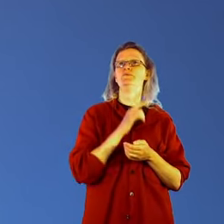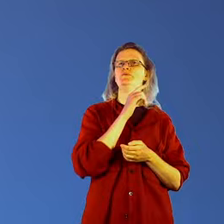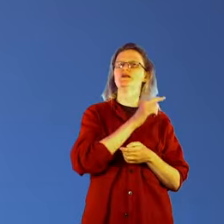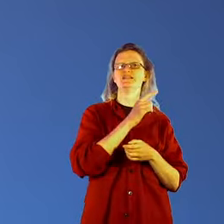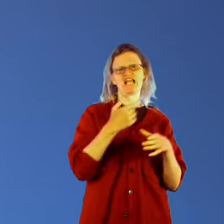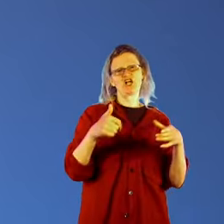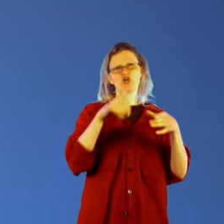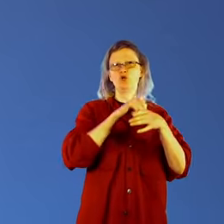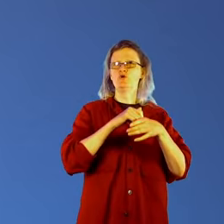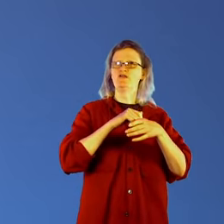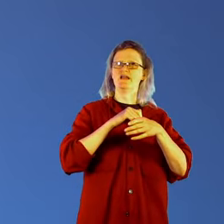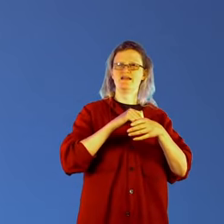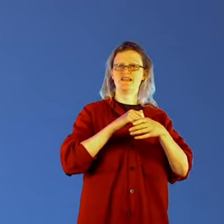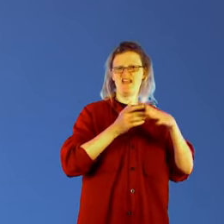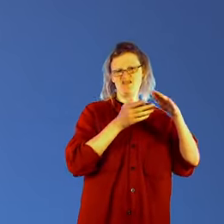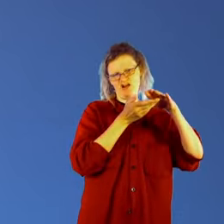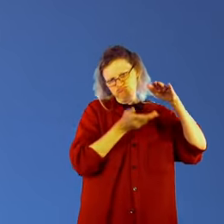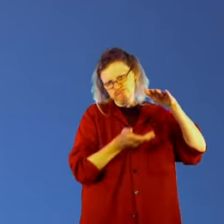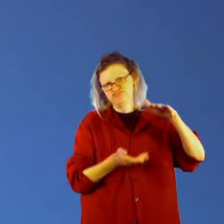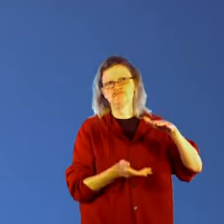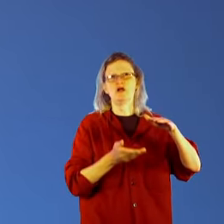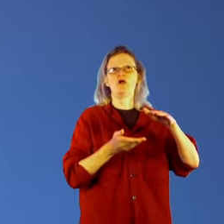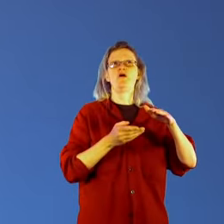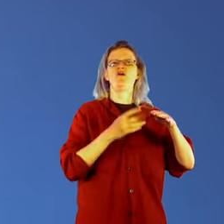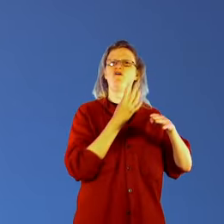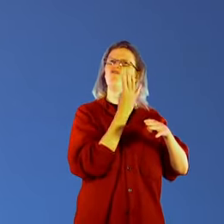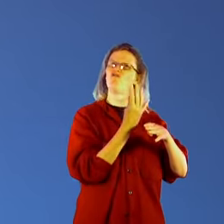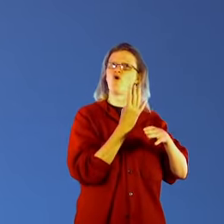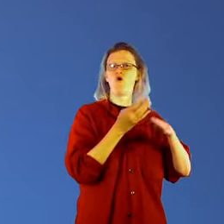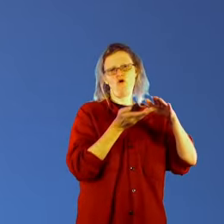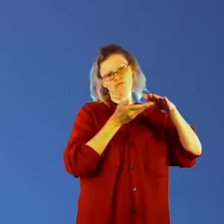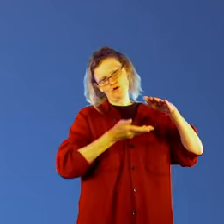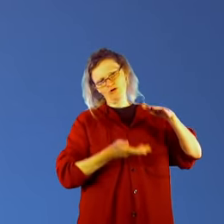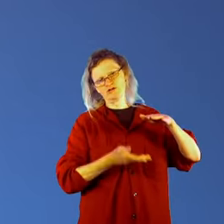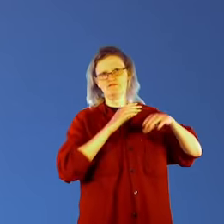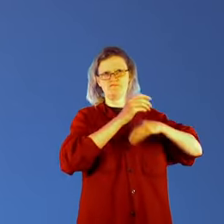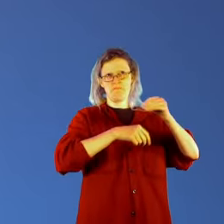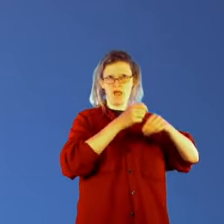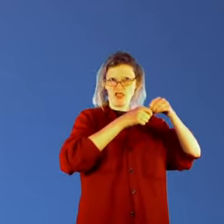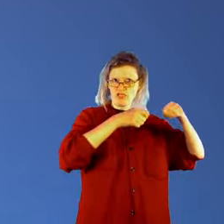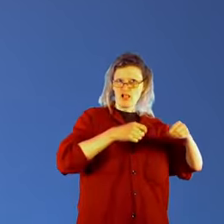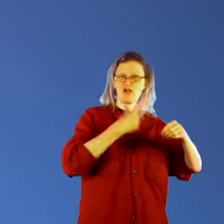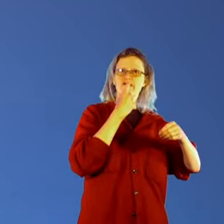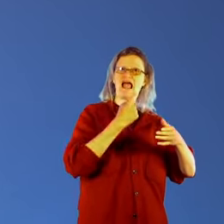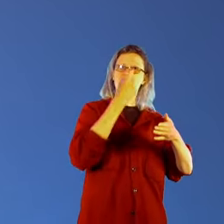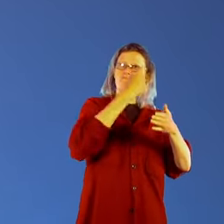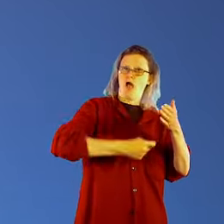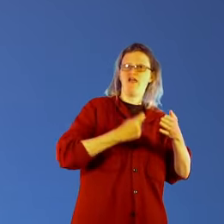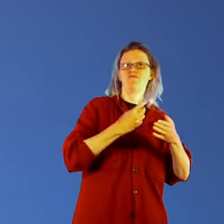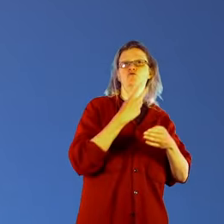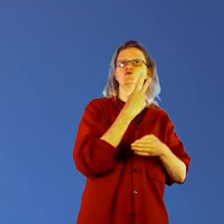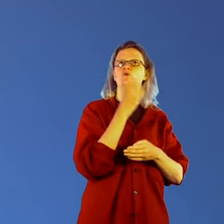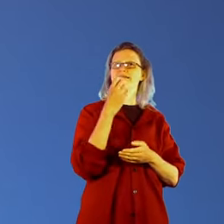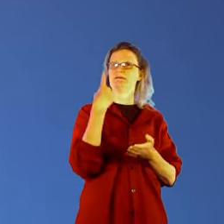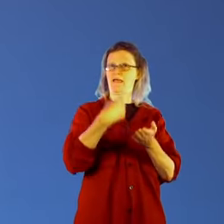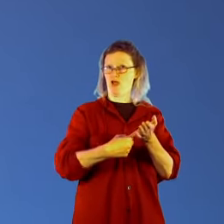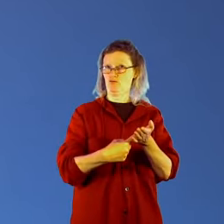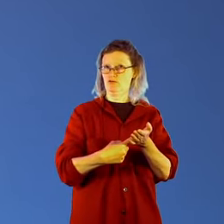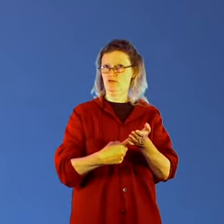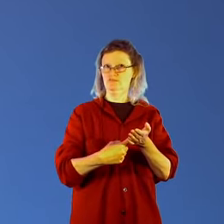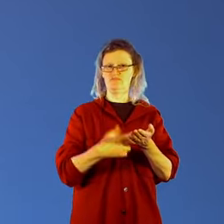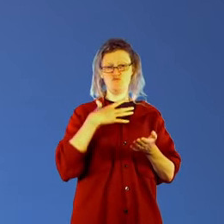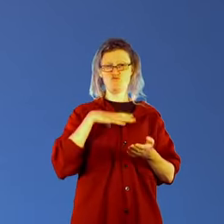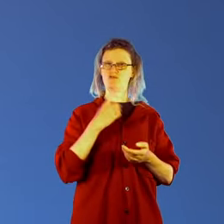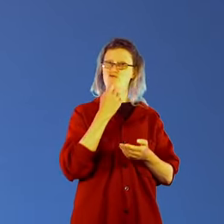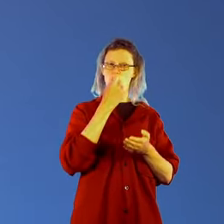of books. So I'm not going to review all four, but there are four books, aren't there, in a bundle that you can get for £20. But if you want to